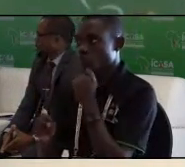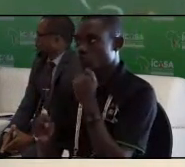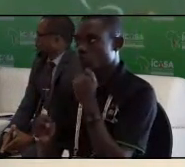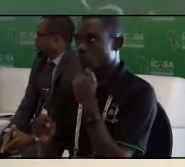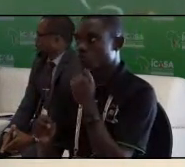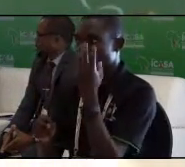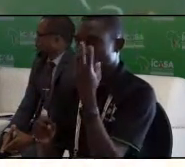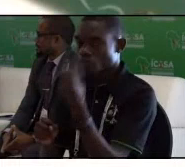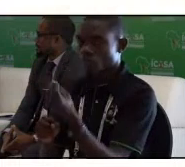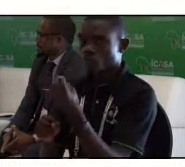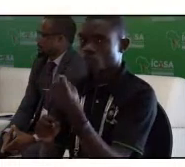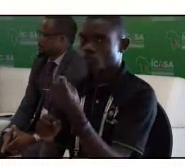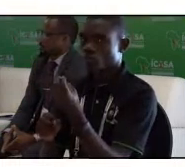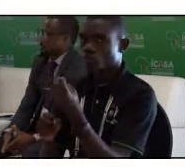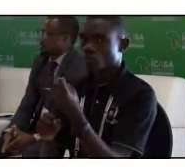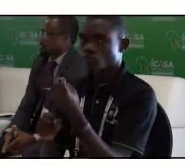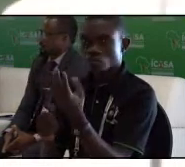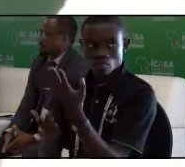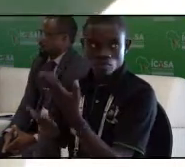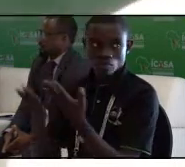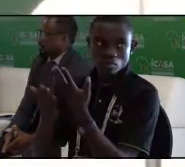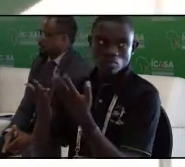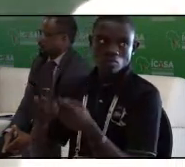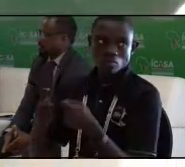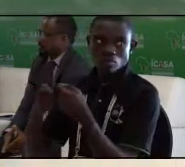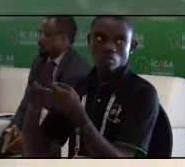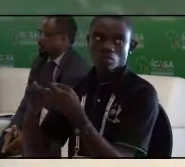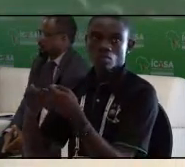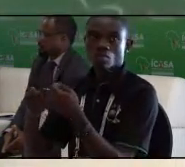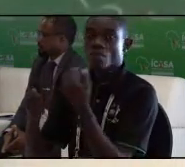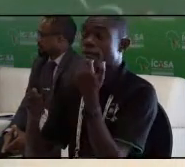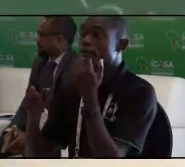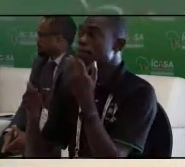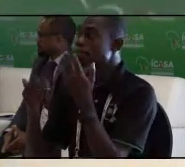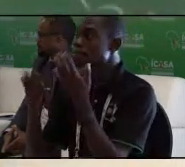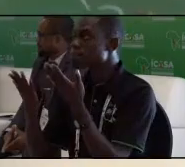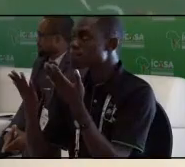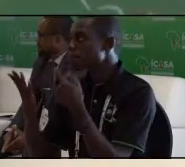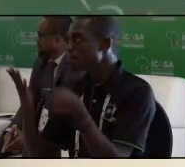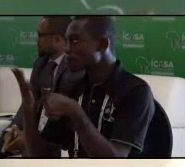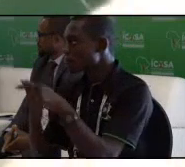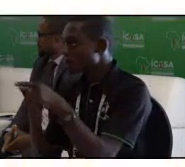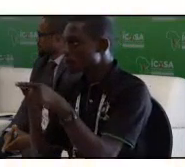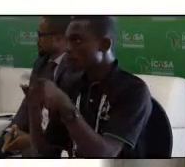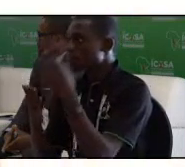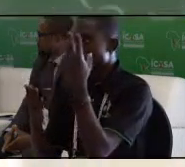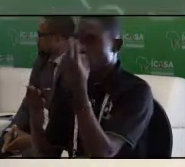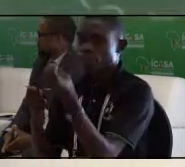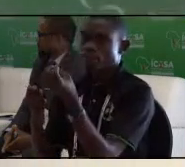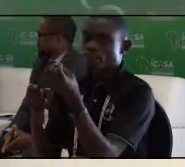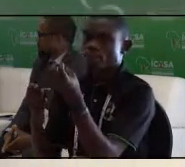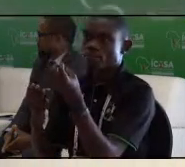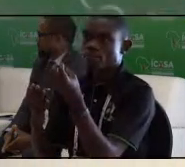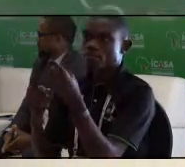commercial sector. So we have the distributors in there. And that means that as you go in, you